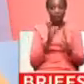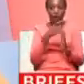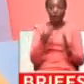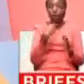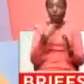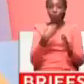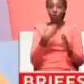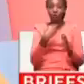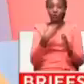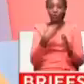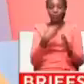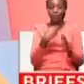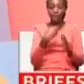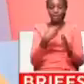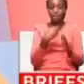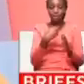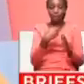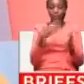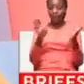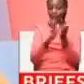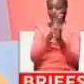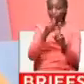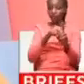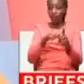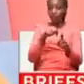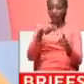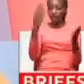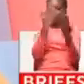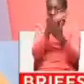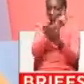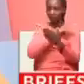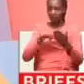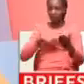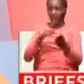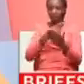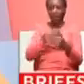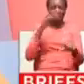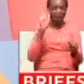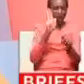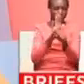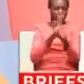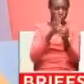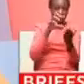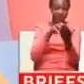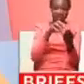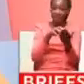marine kingdom. So we have very many cases,